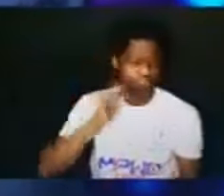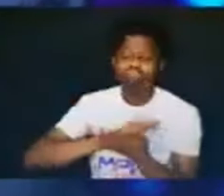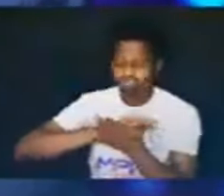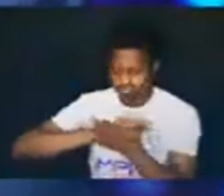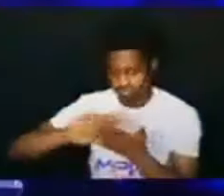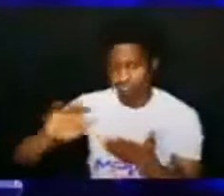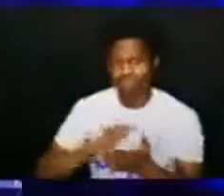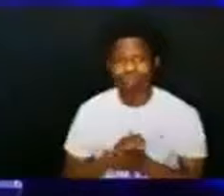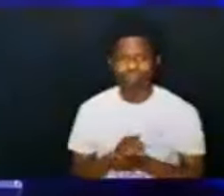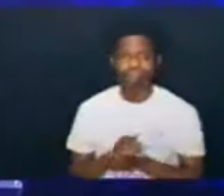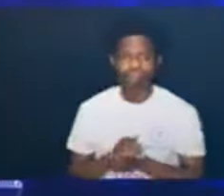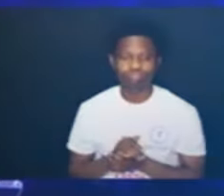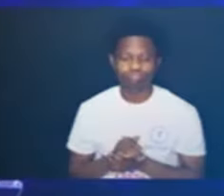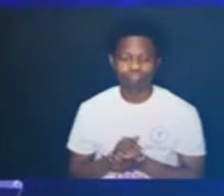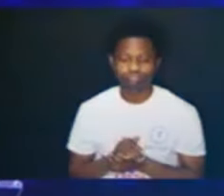but he puts comma.